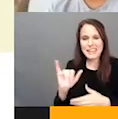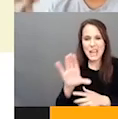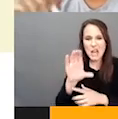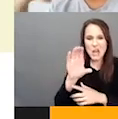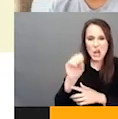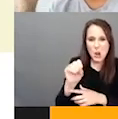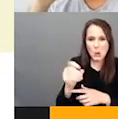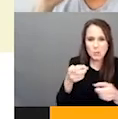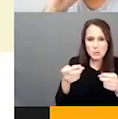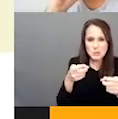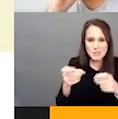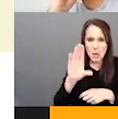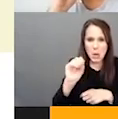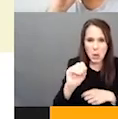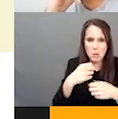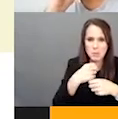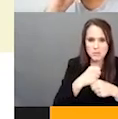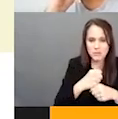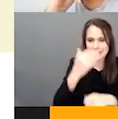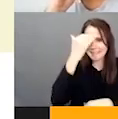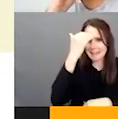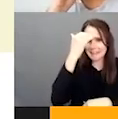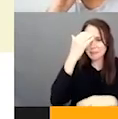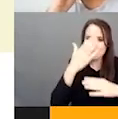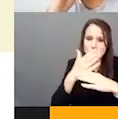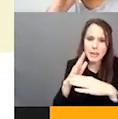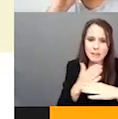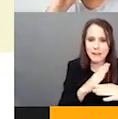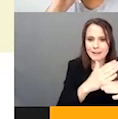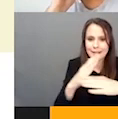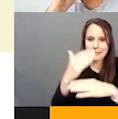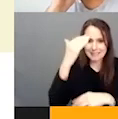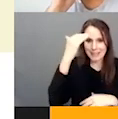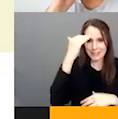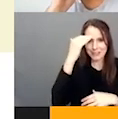are co-constructing knowledge, and we are sharing knowledge. And so,